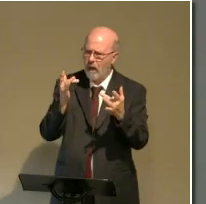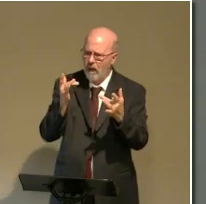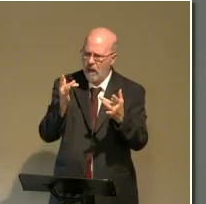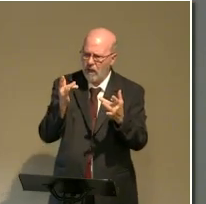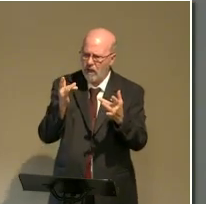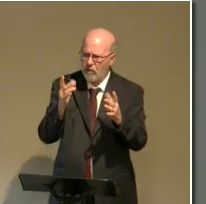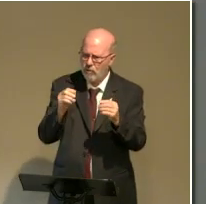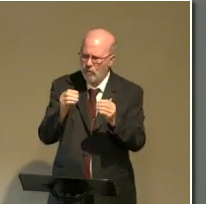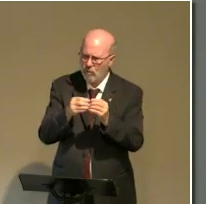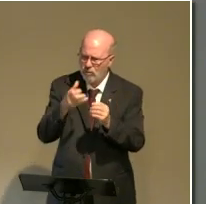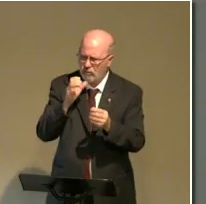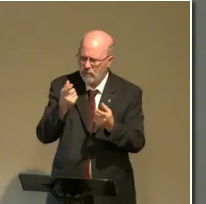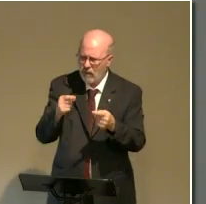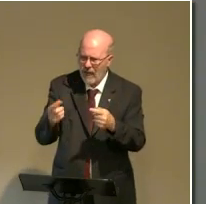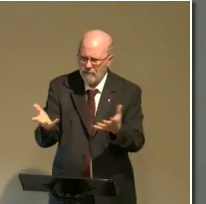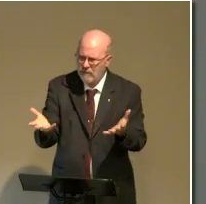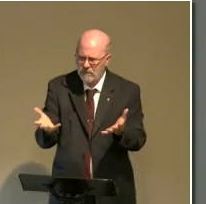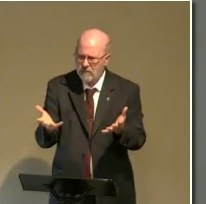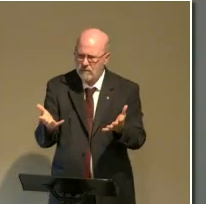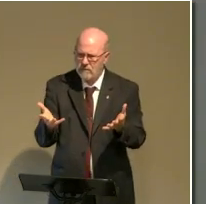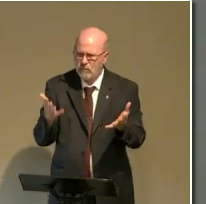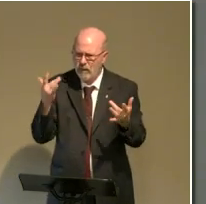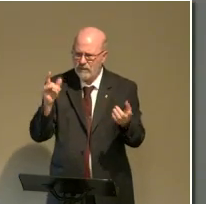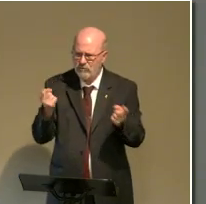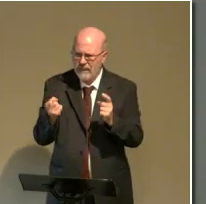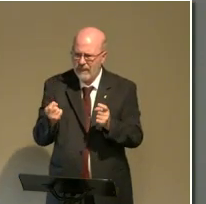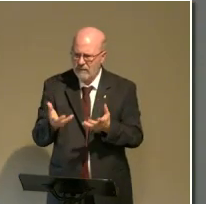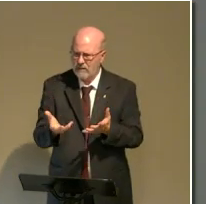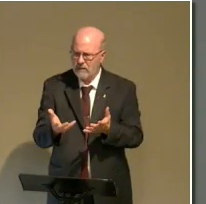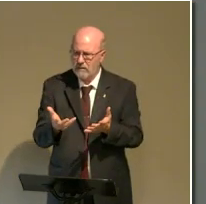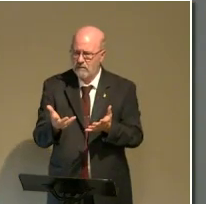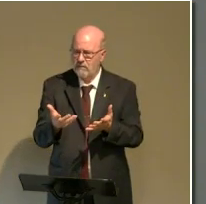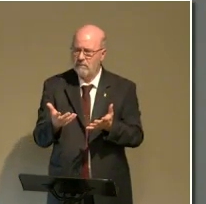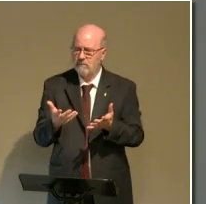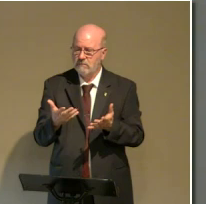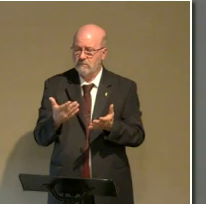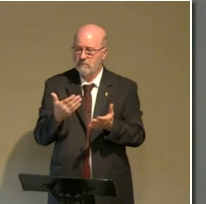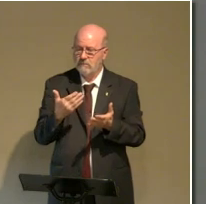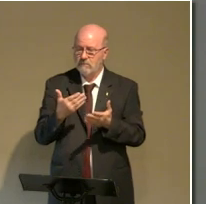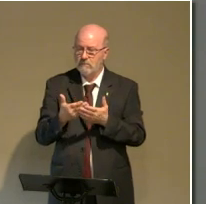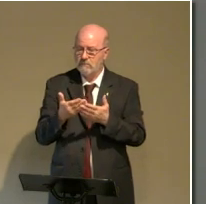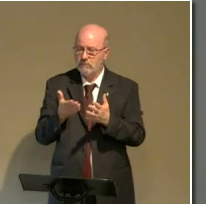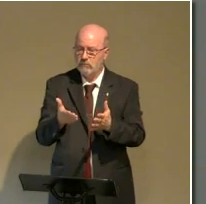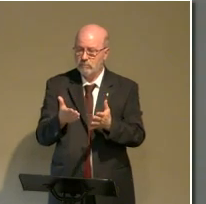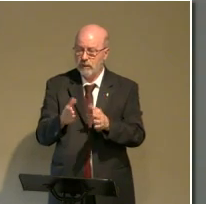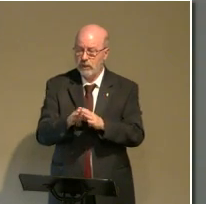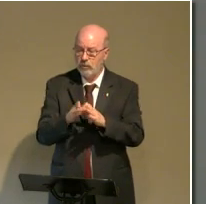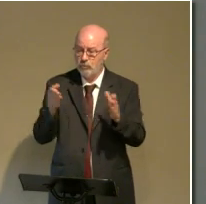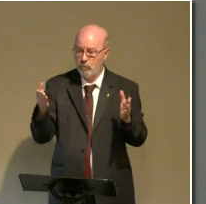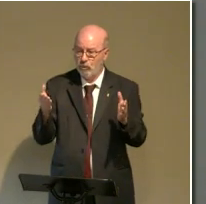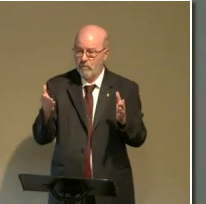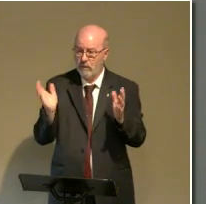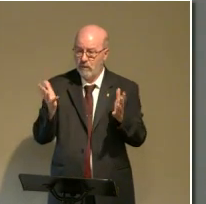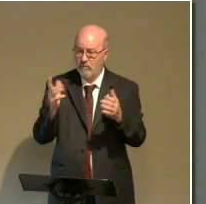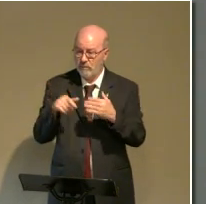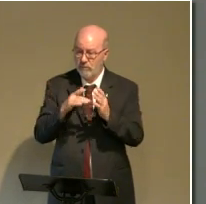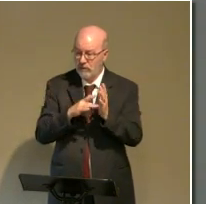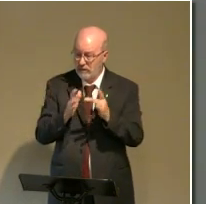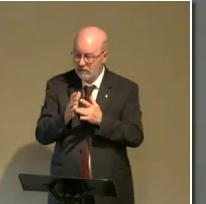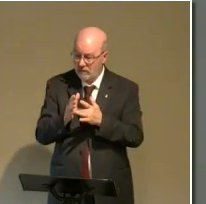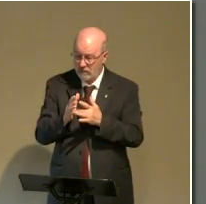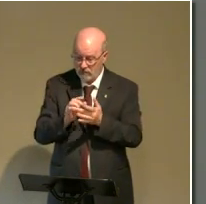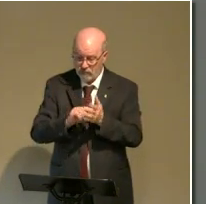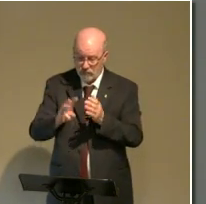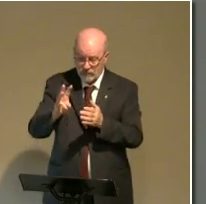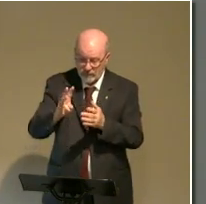you, what happened? What's the change, right? So it's just a good way to open up a conversation.